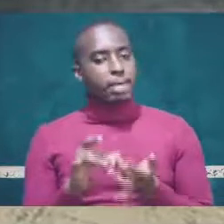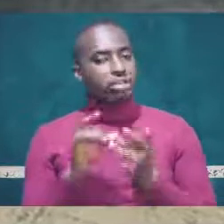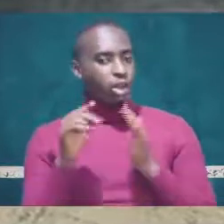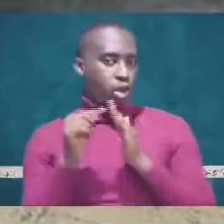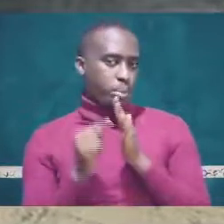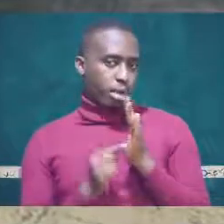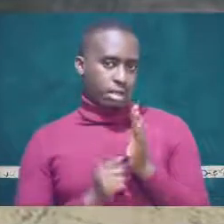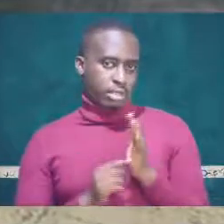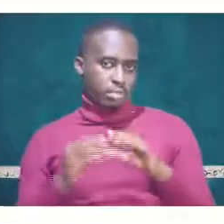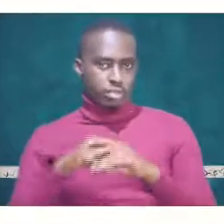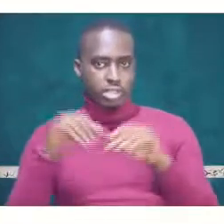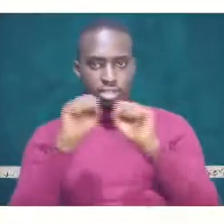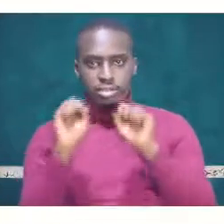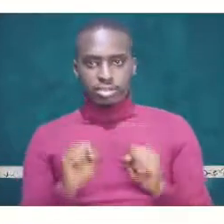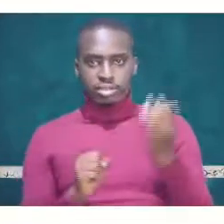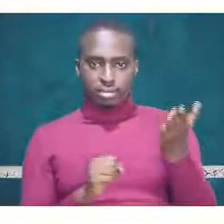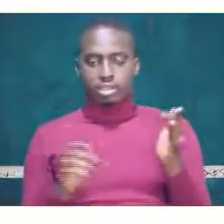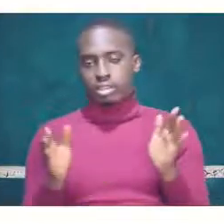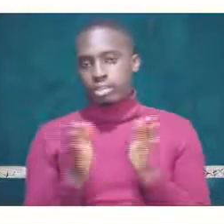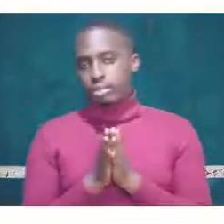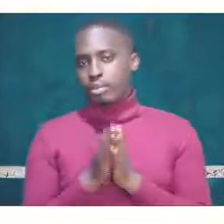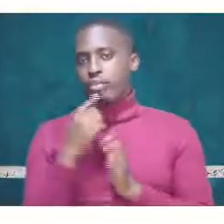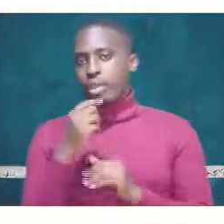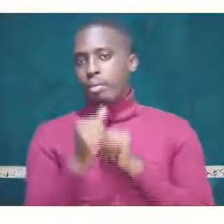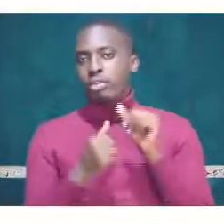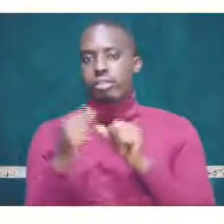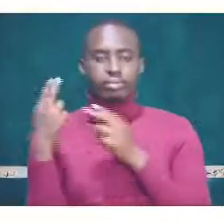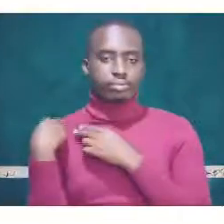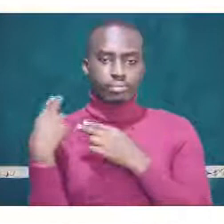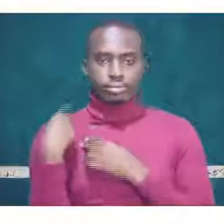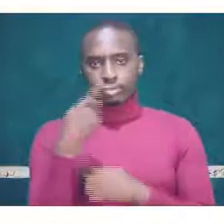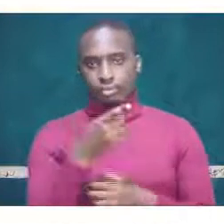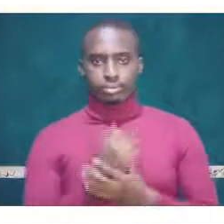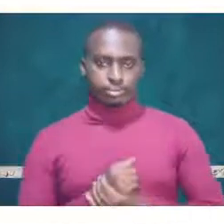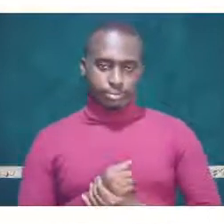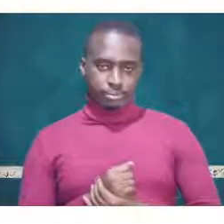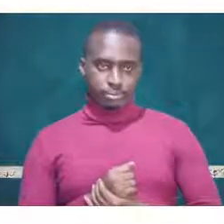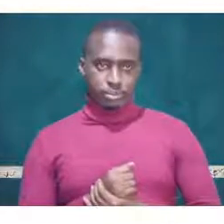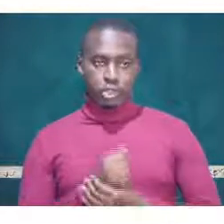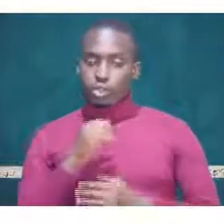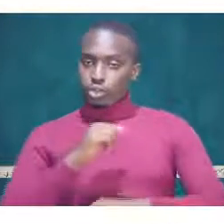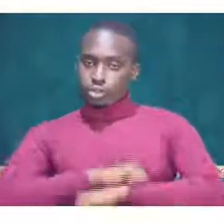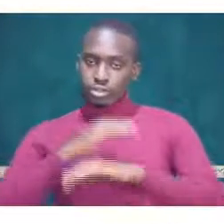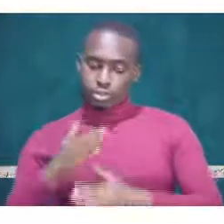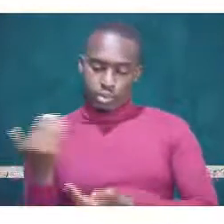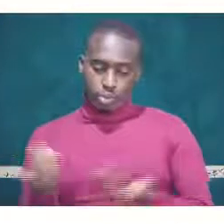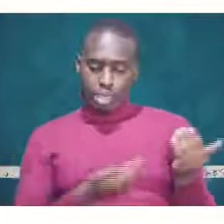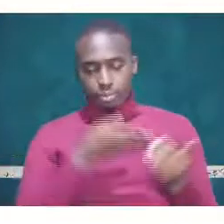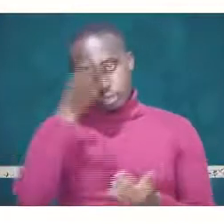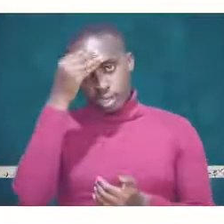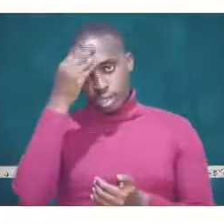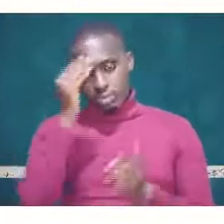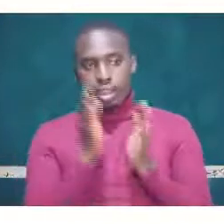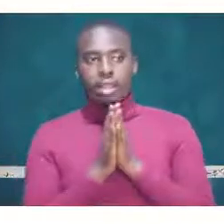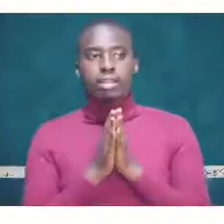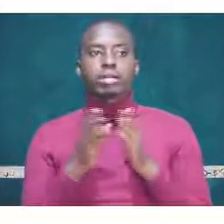components of the lymphatic system, as well as we are discussing about the function of the lymphatic system. So students, welcome to the lesson, and